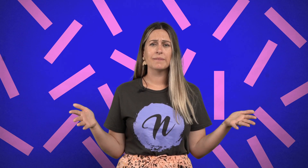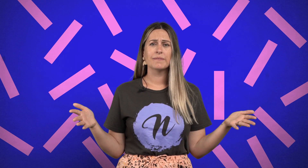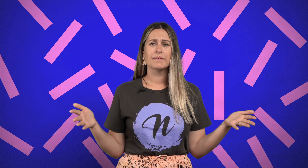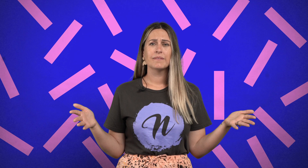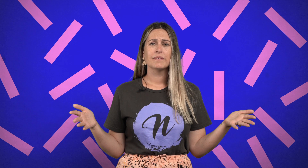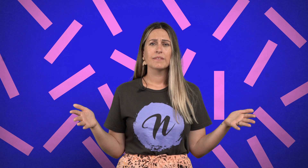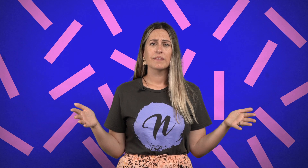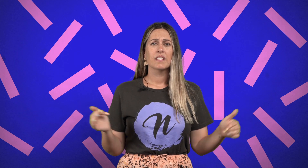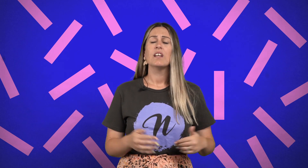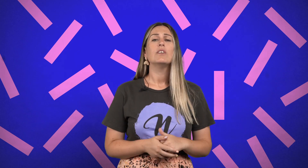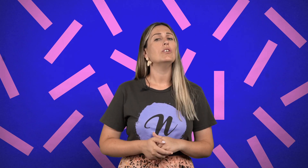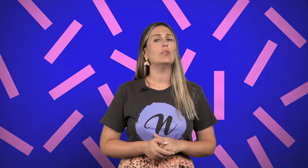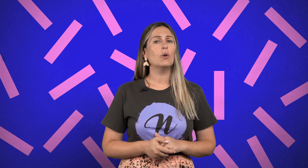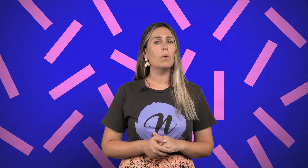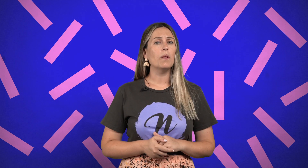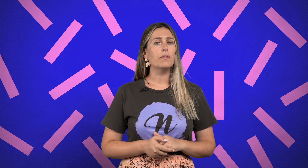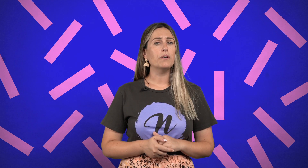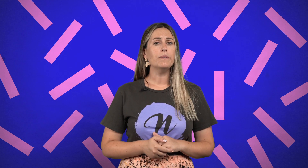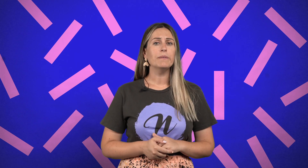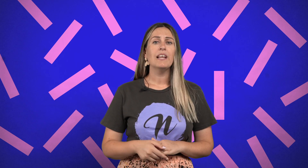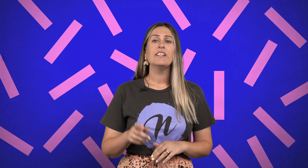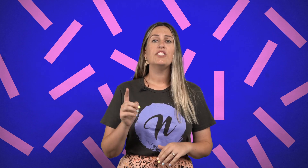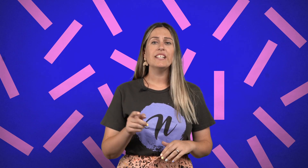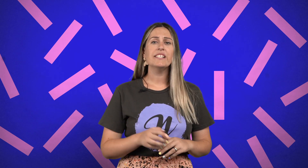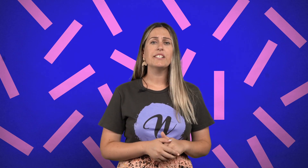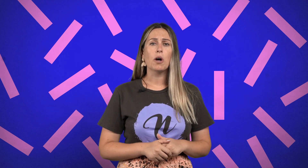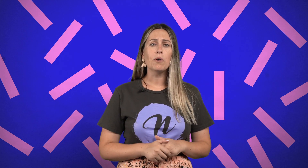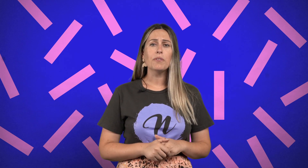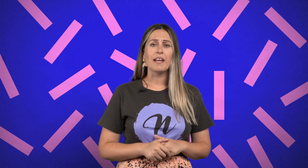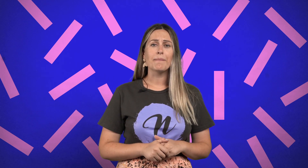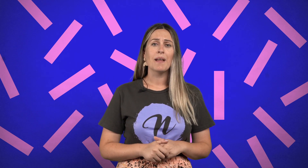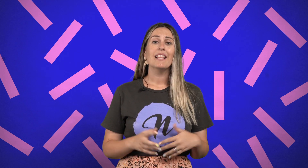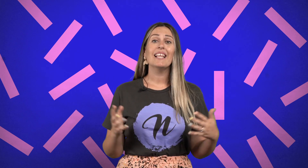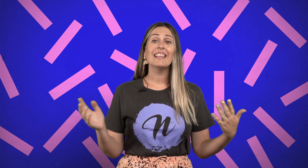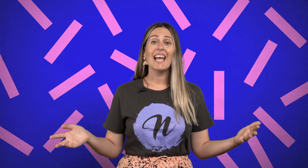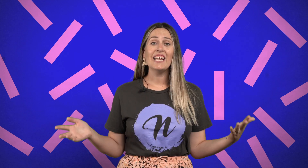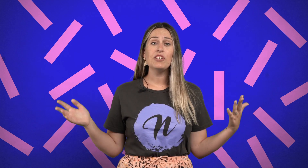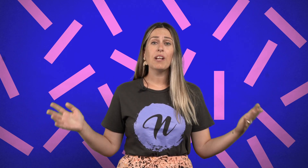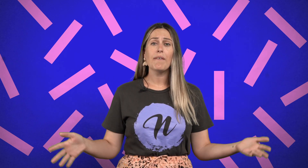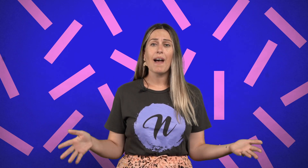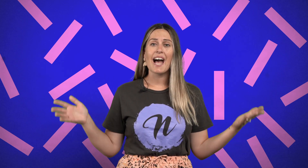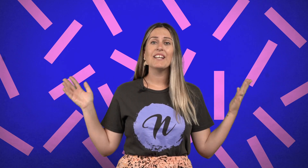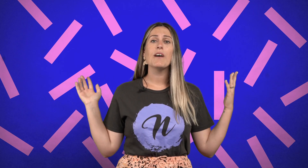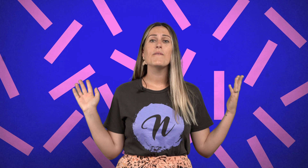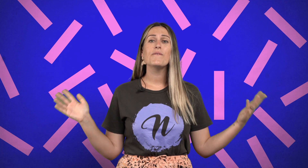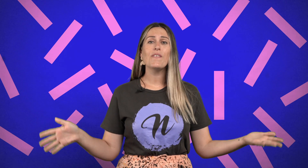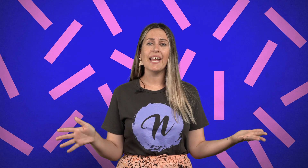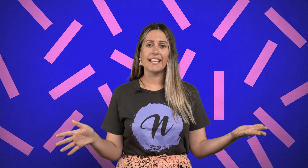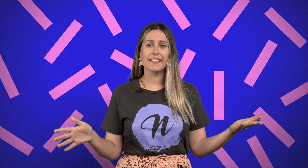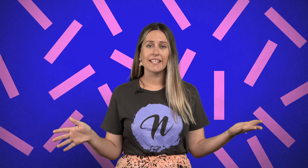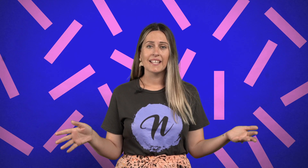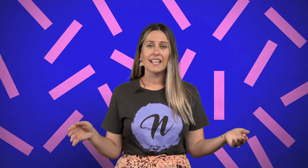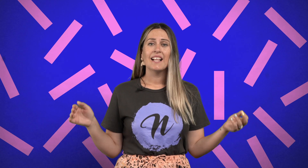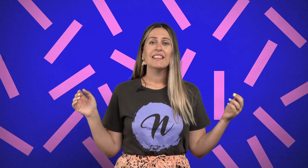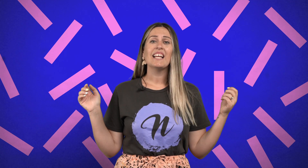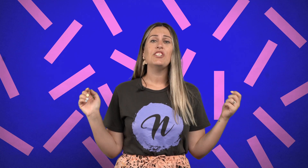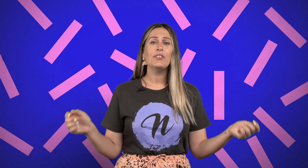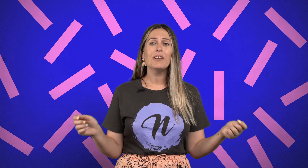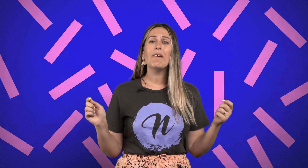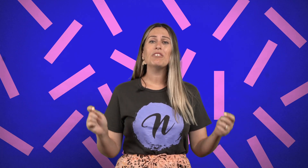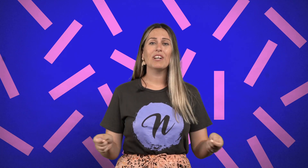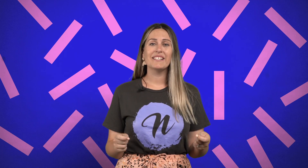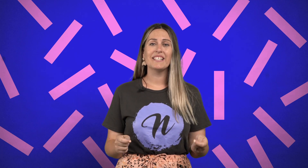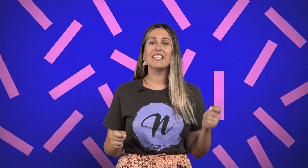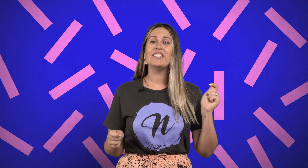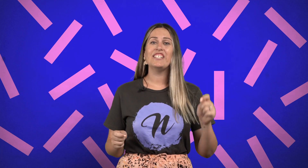water? You know what though? Jesus told them that they should have had faith. They